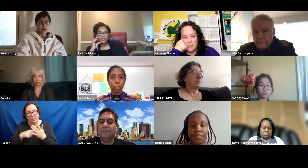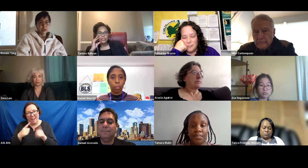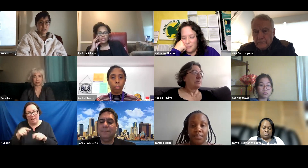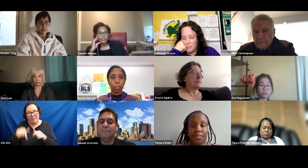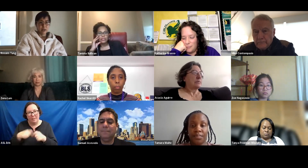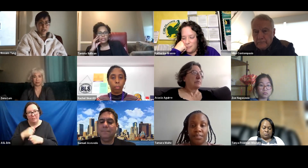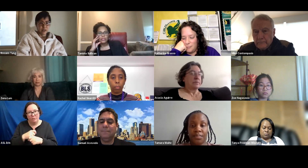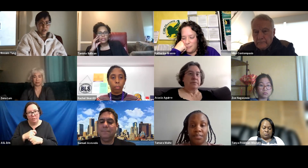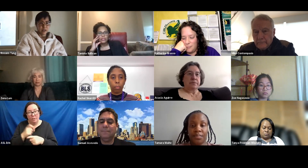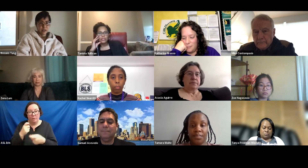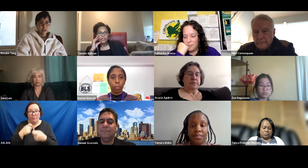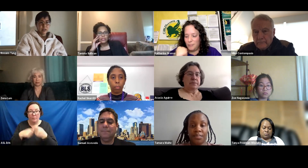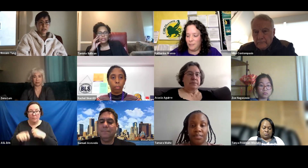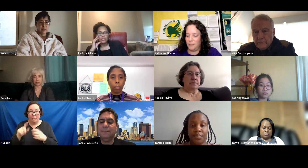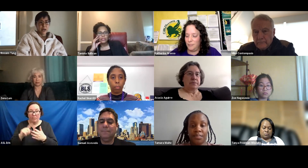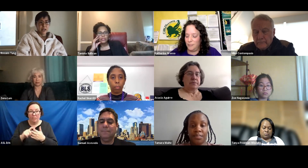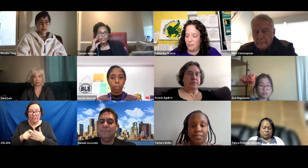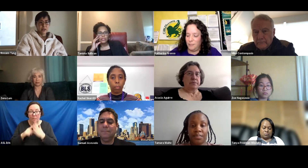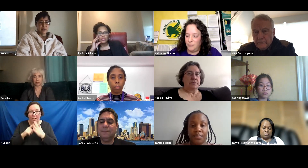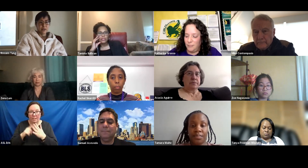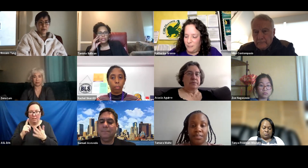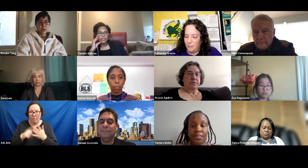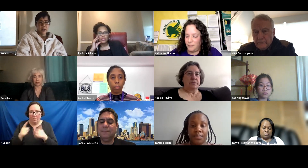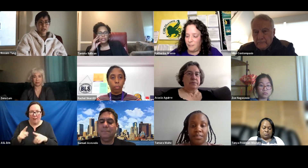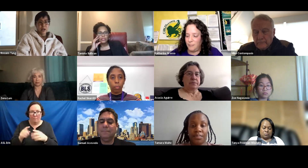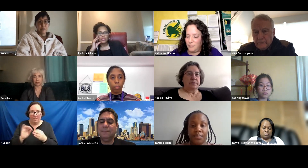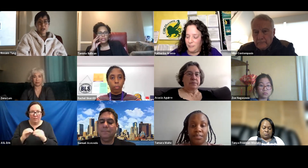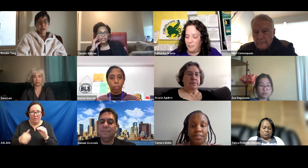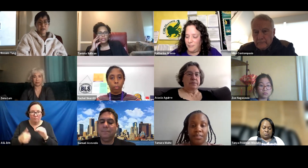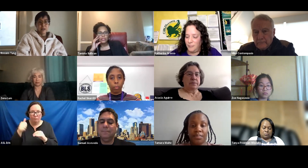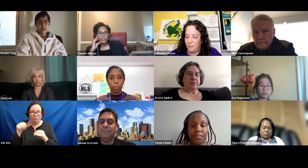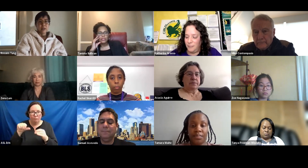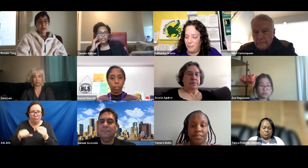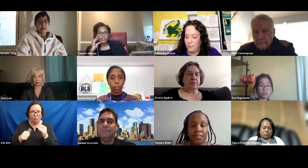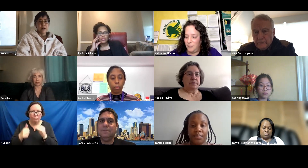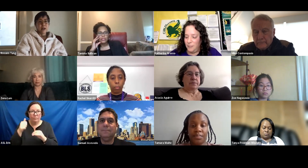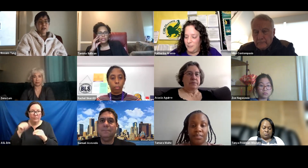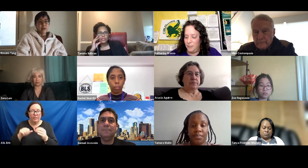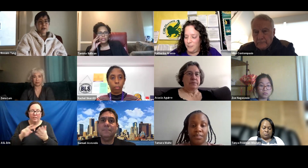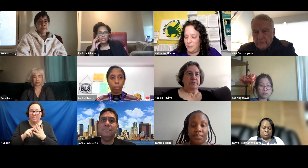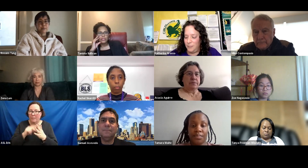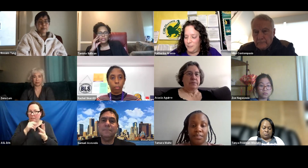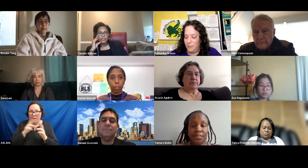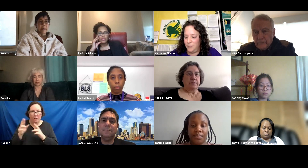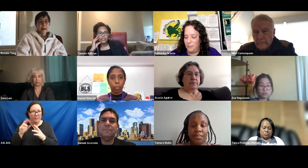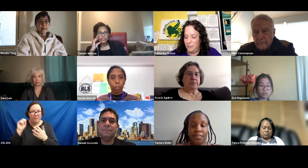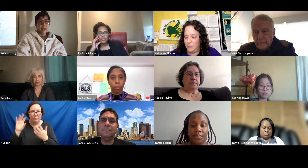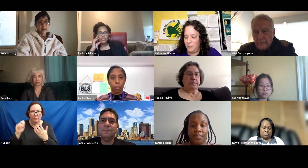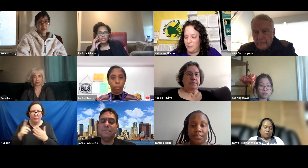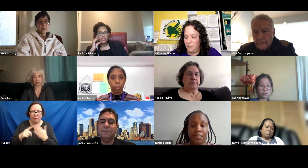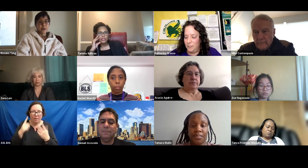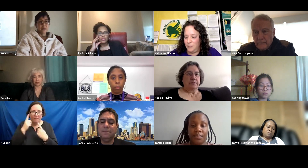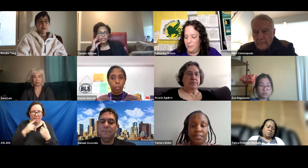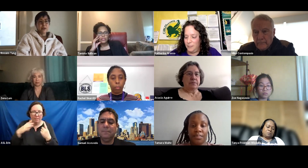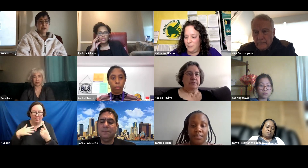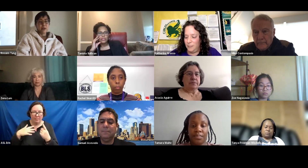we changed the criteria this past year. And so I'm not there yet. And then I